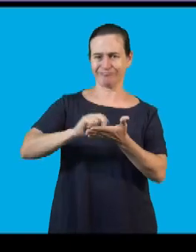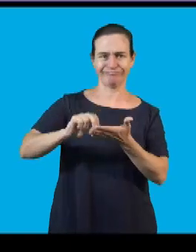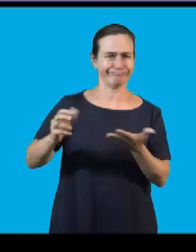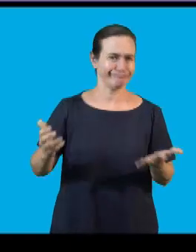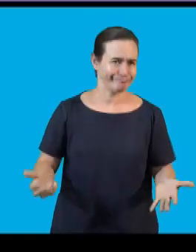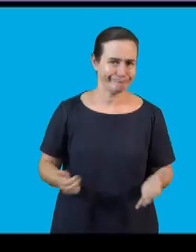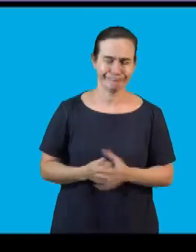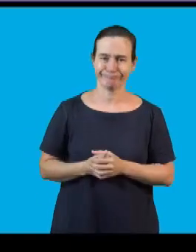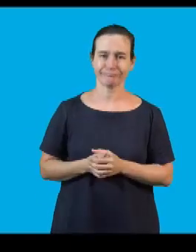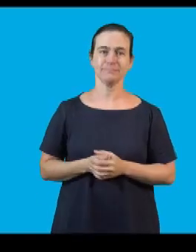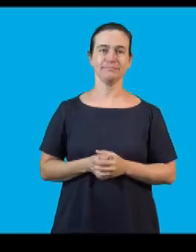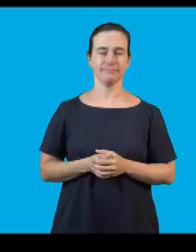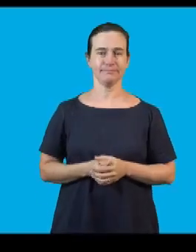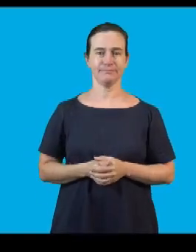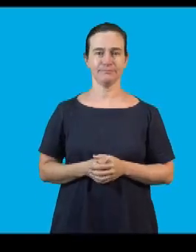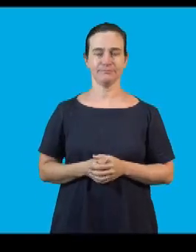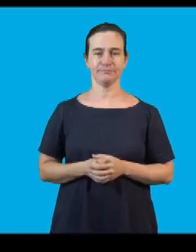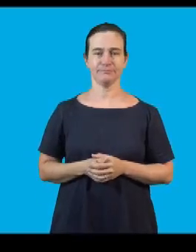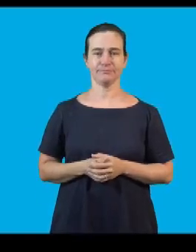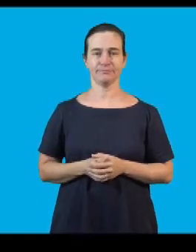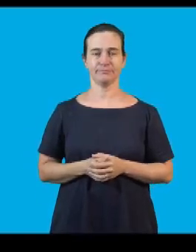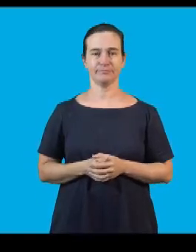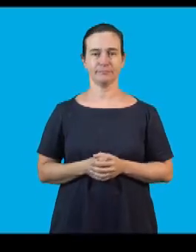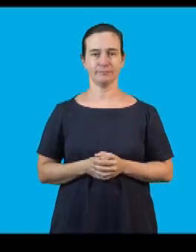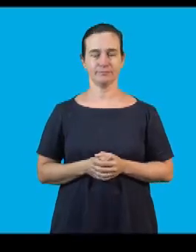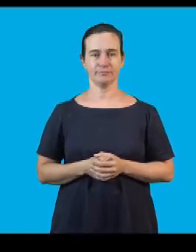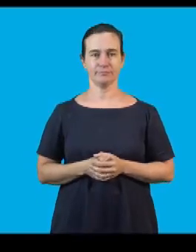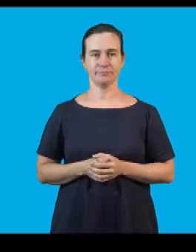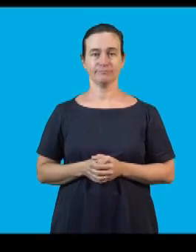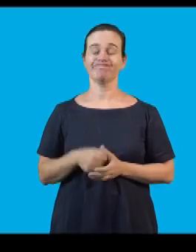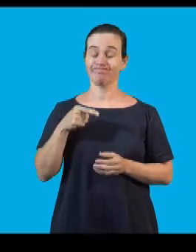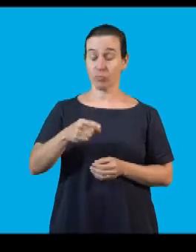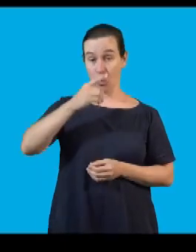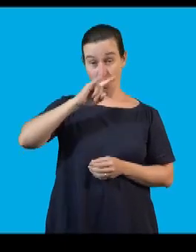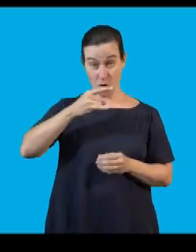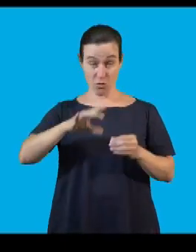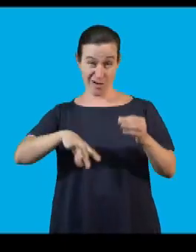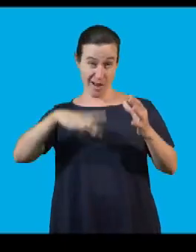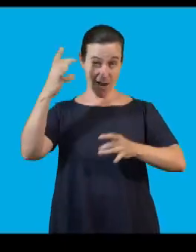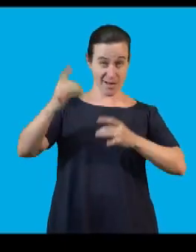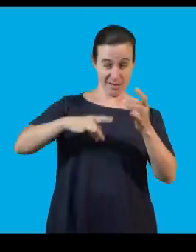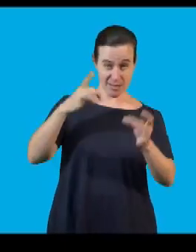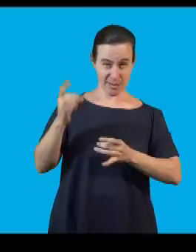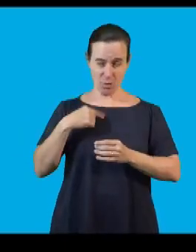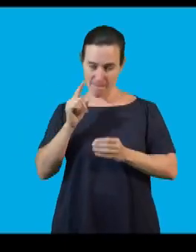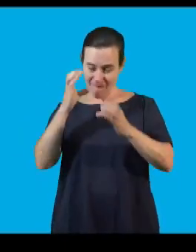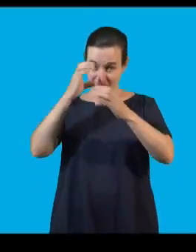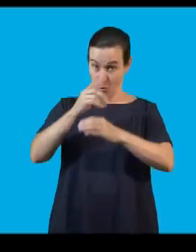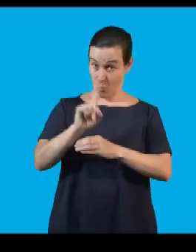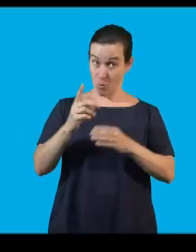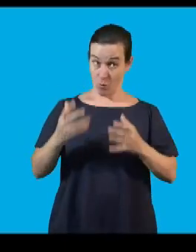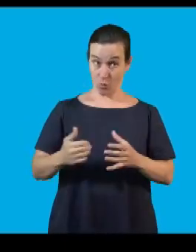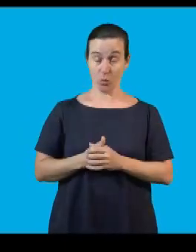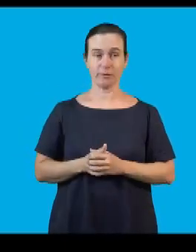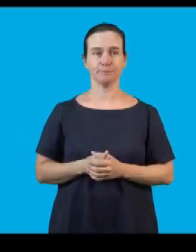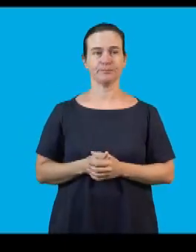all right? So this is what we're going to dig in now. We will now be looking at the cartoon analysis and the aspects we need to pay attention